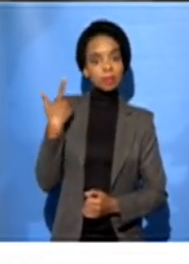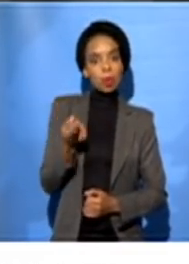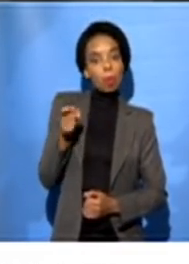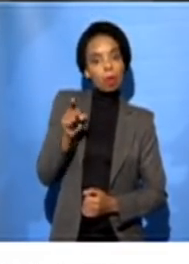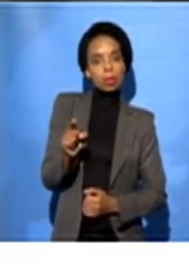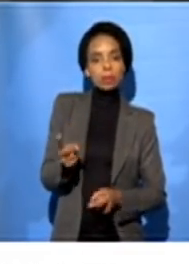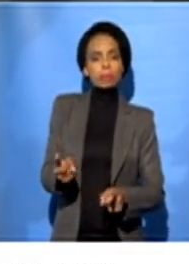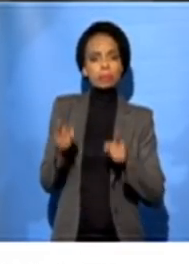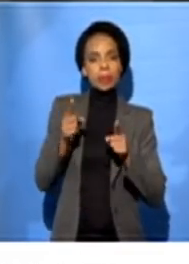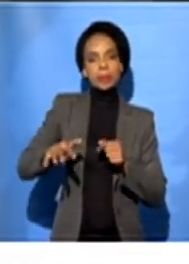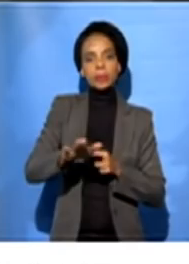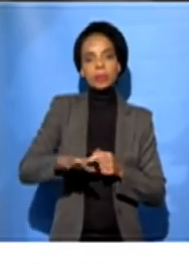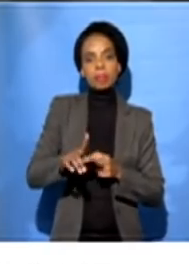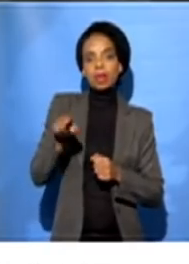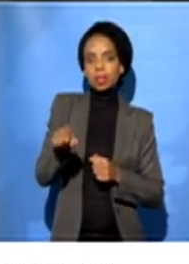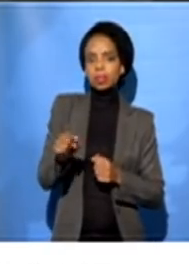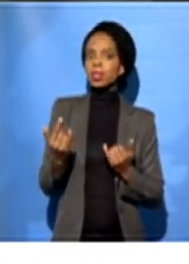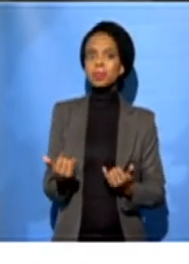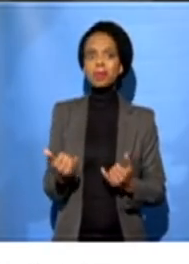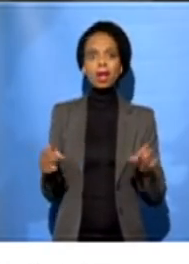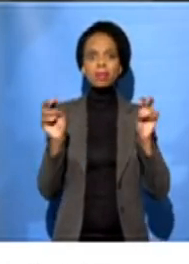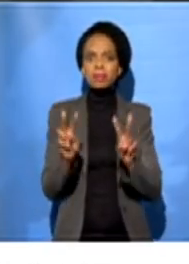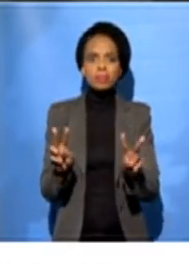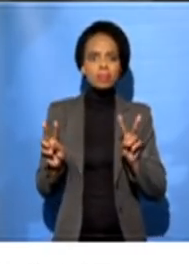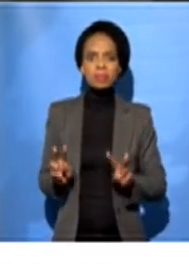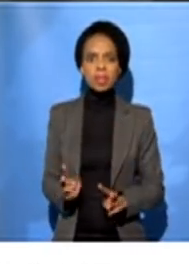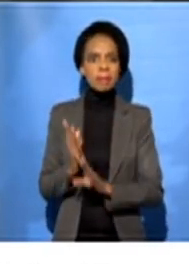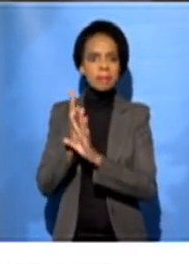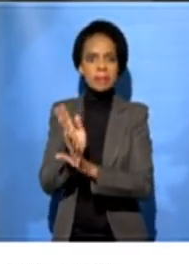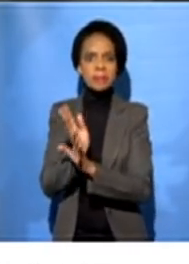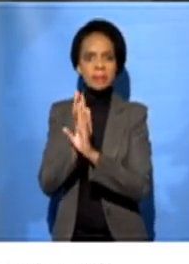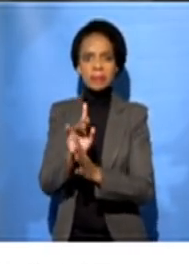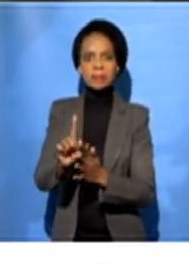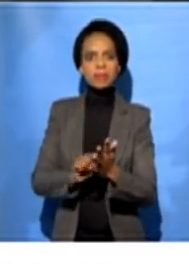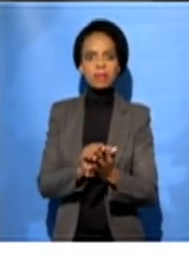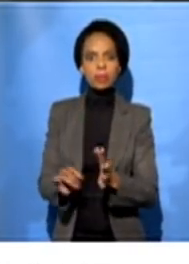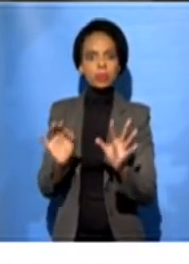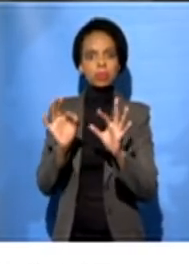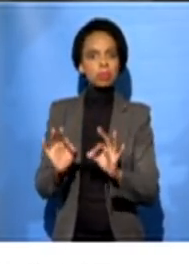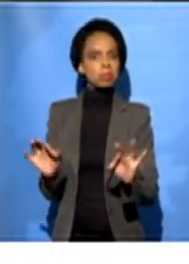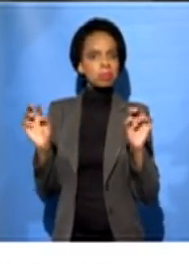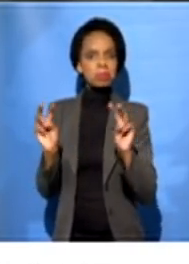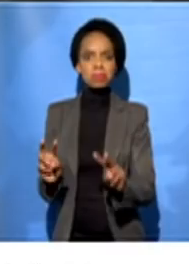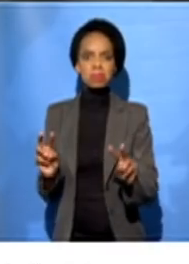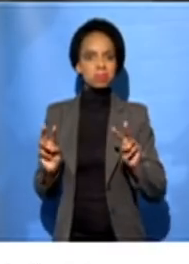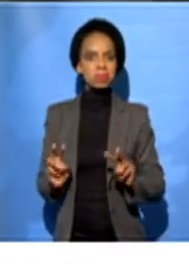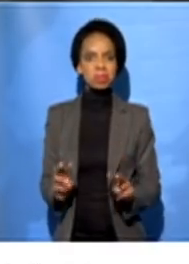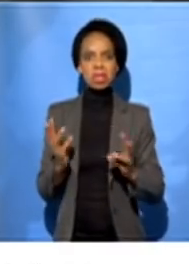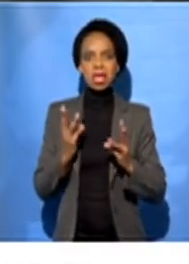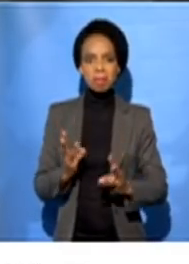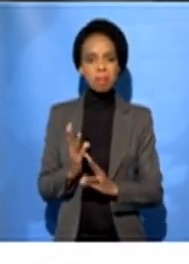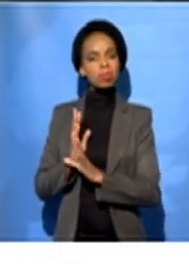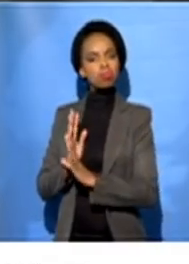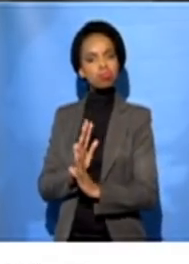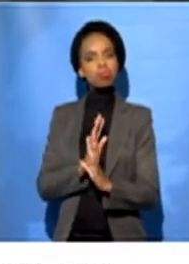the hot spots were very normal today when it comes to voting, and there was just a harmonious process of people being